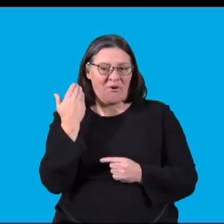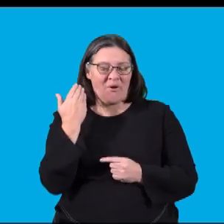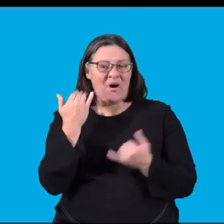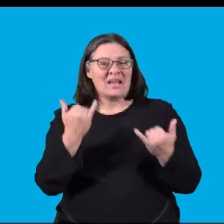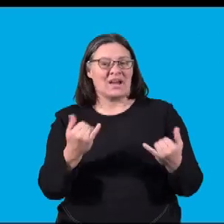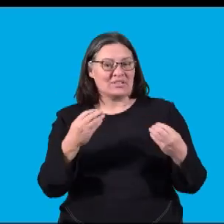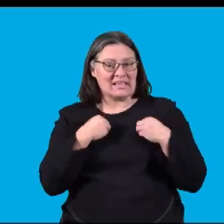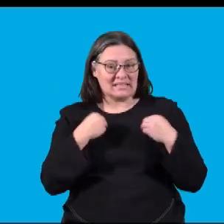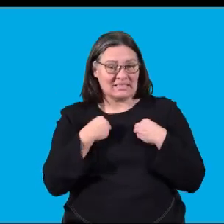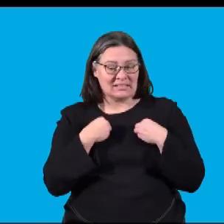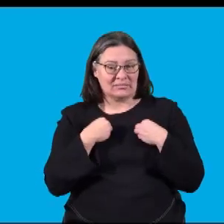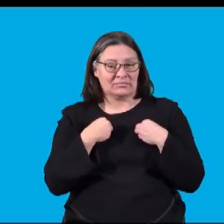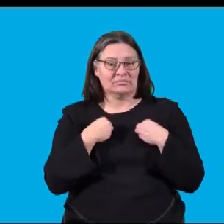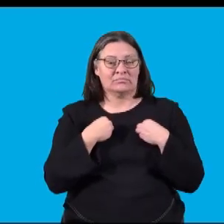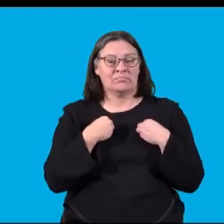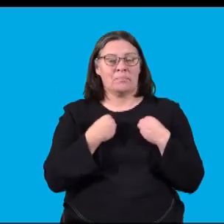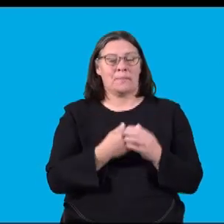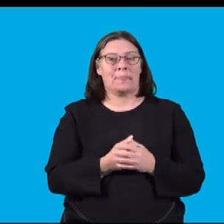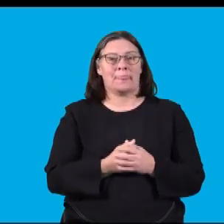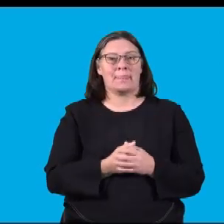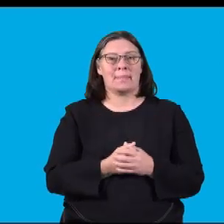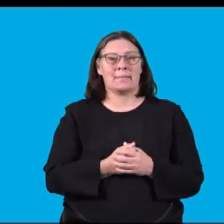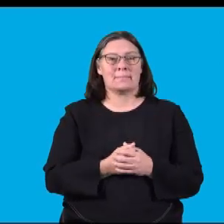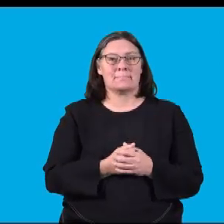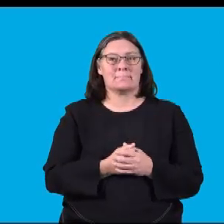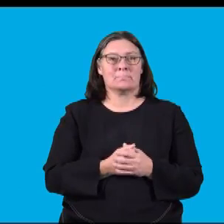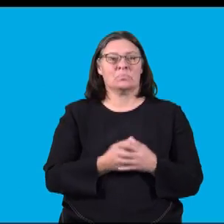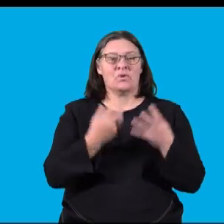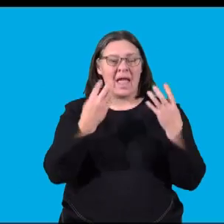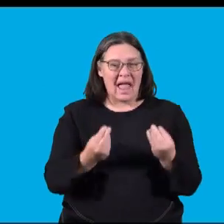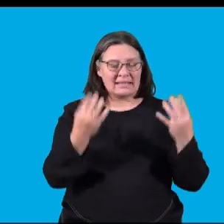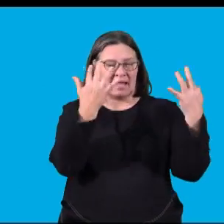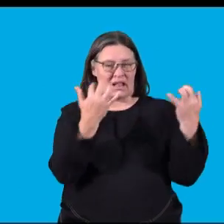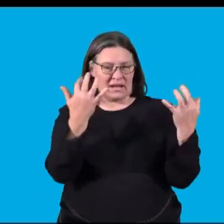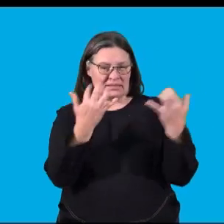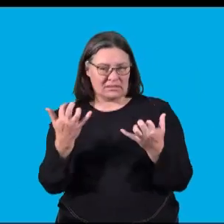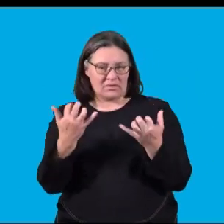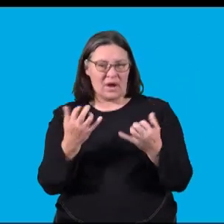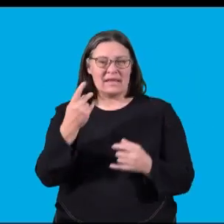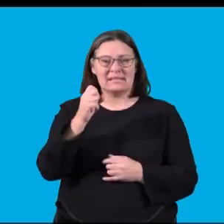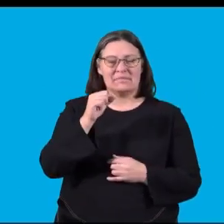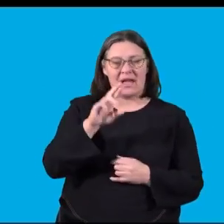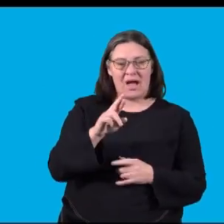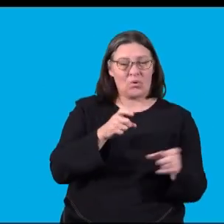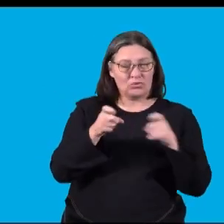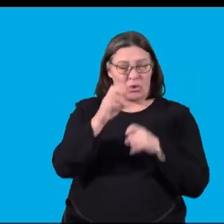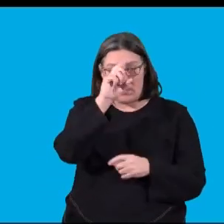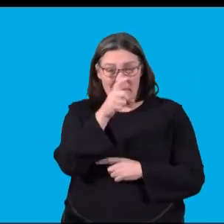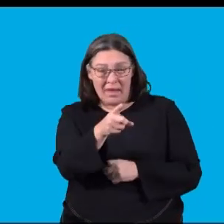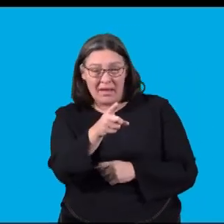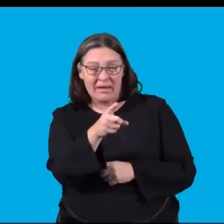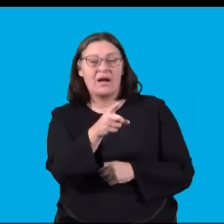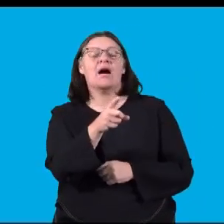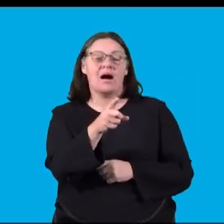assets. We had those calculations where we had debtors control. You still remember? And we